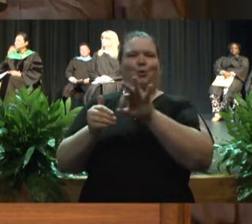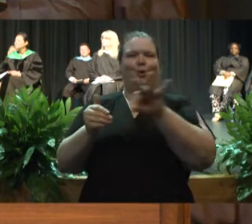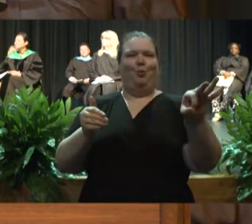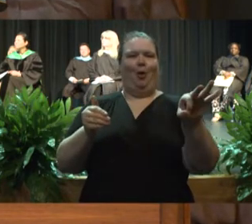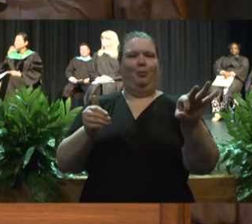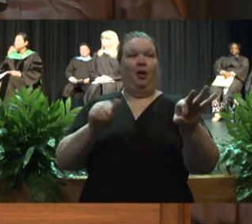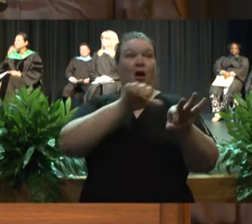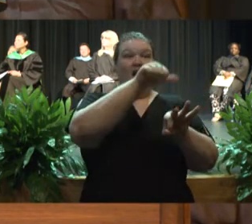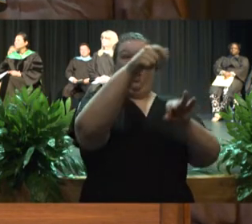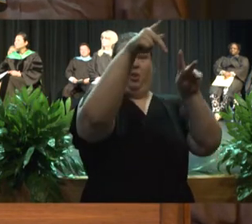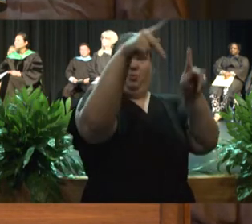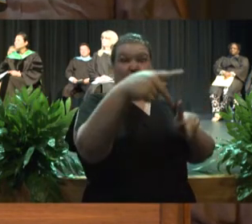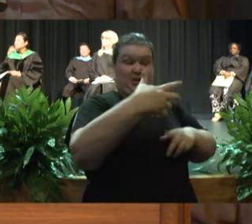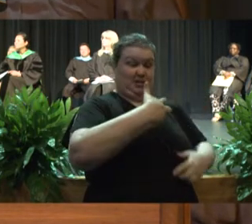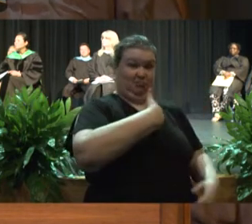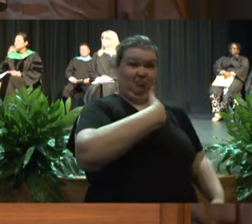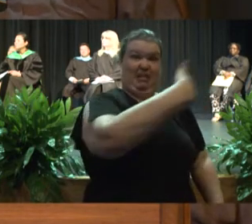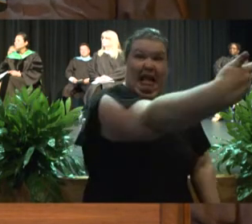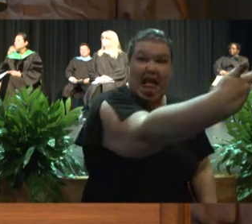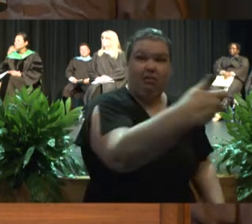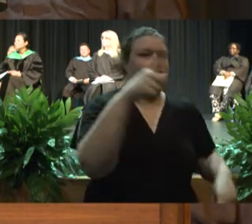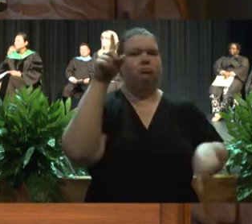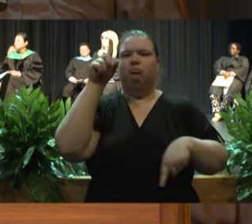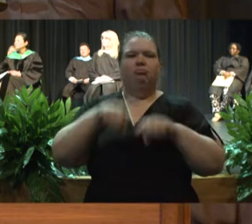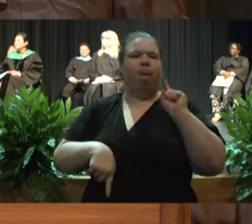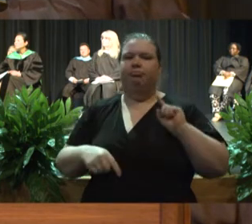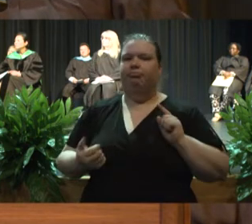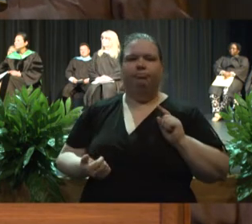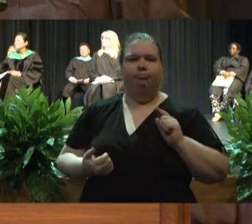no one can ever take that away from you.